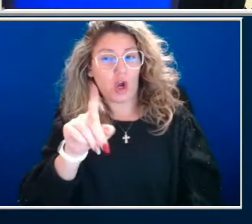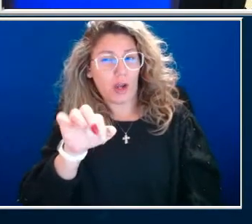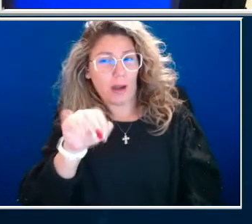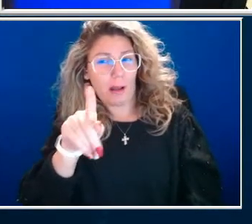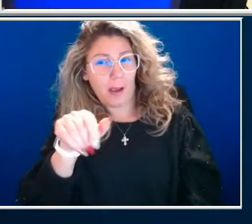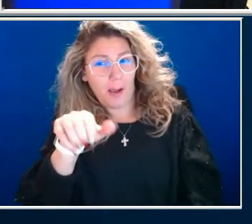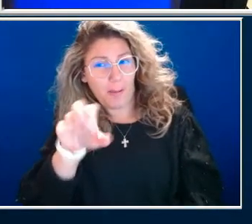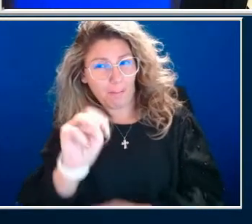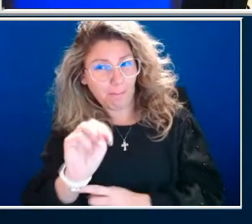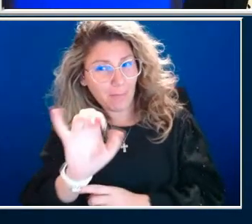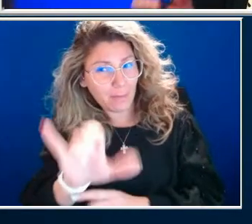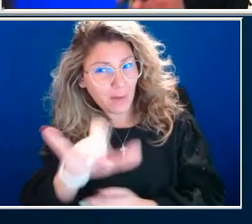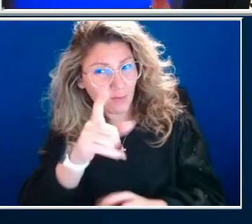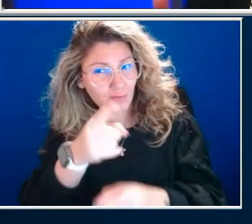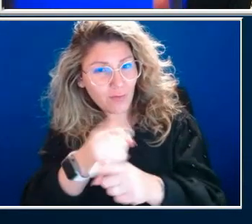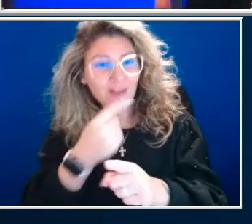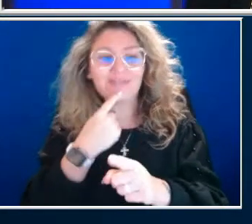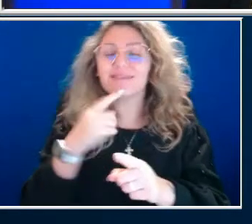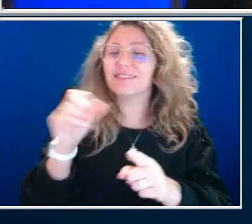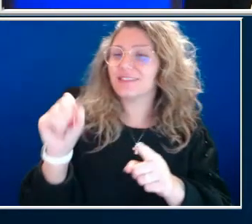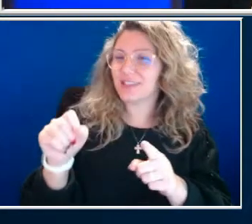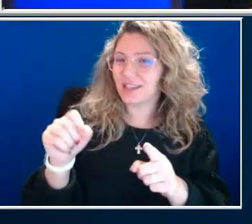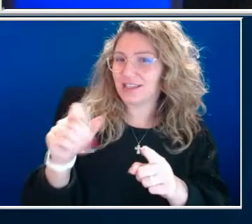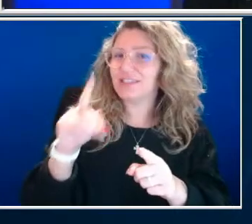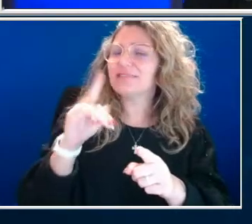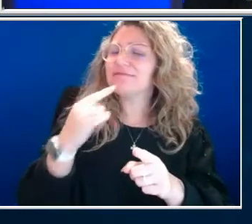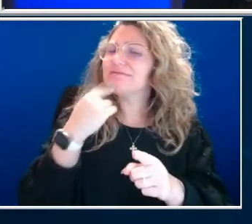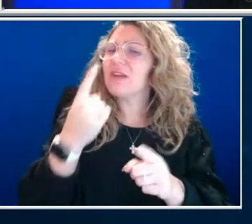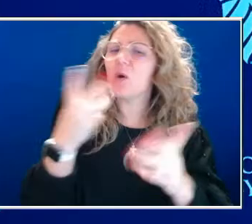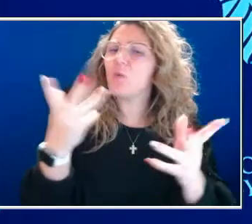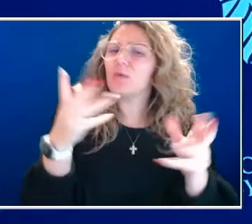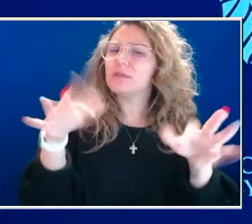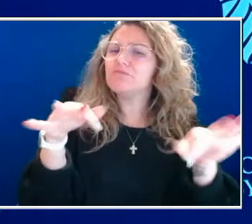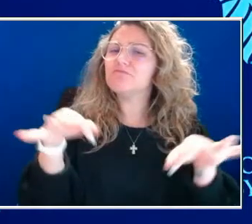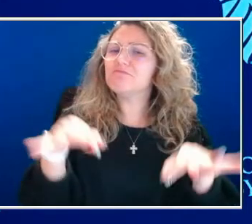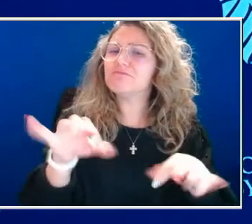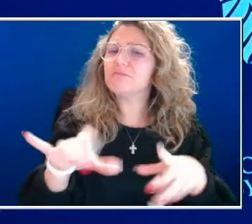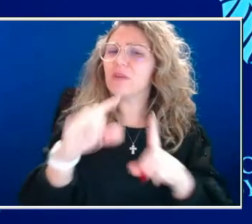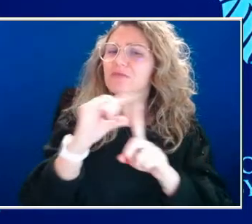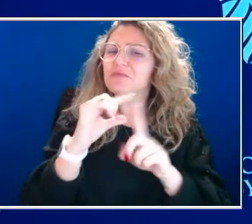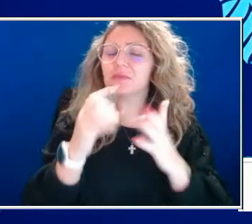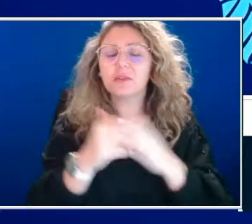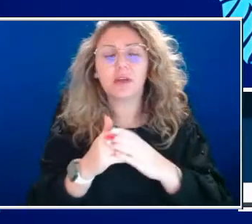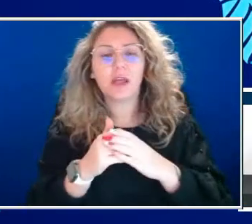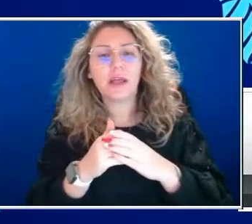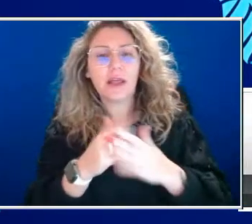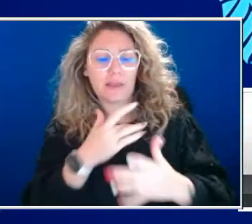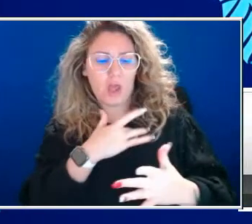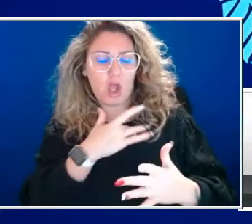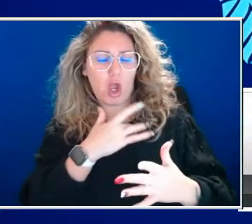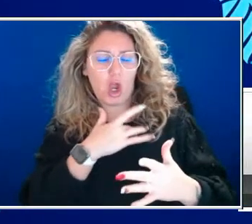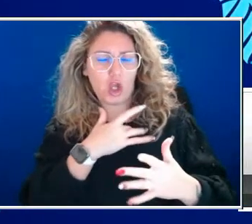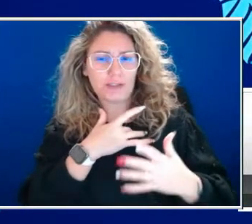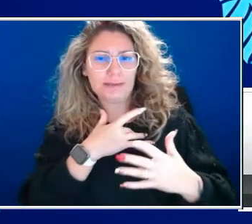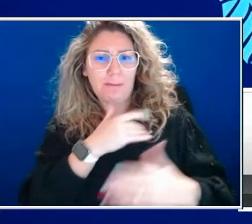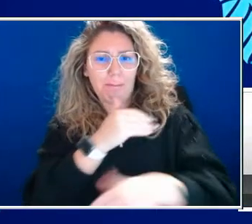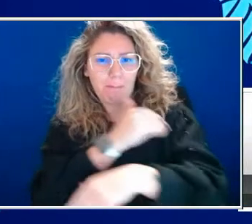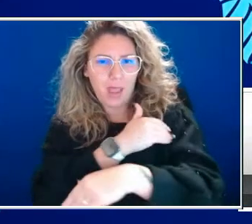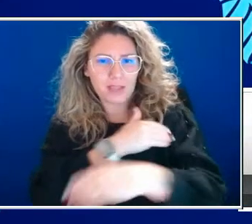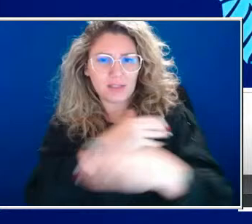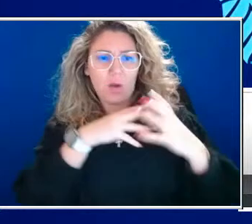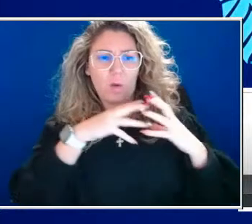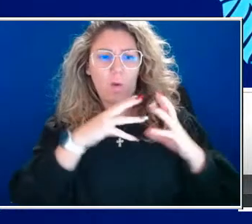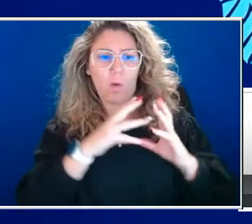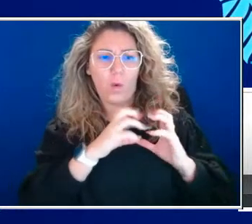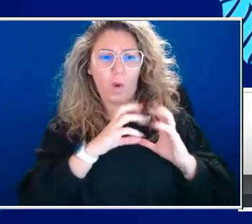Hemopericardium. Okay, so tell us what that is. So the heart's a hollow muscle. It pumps blood out to the body out this main pipe called the